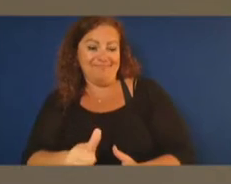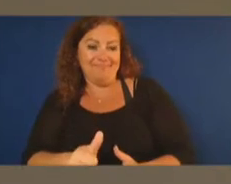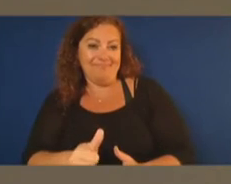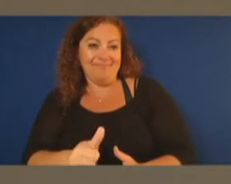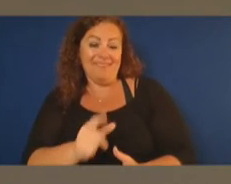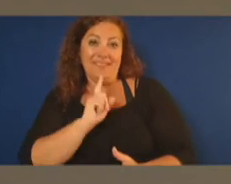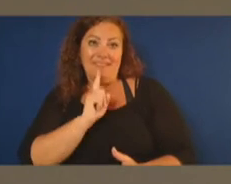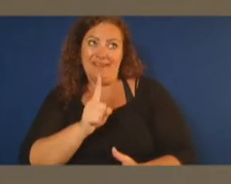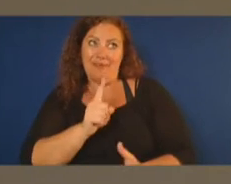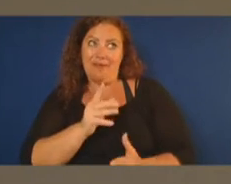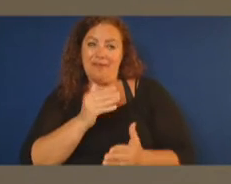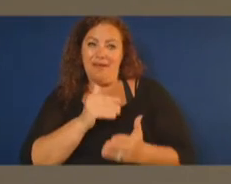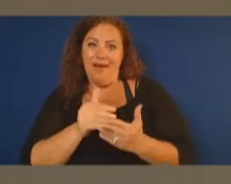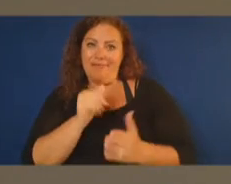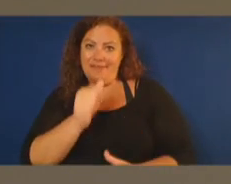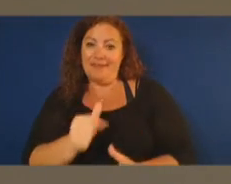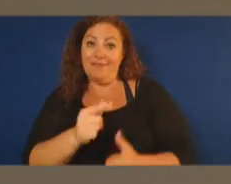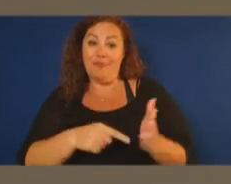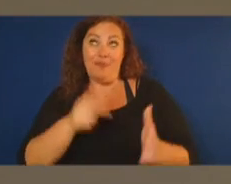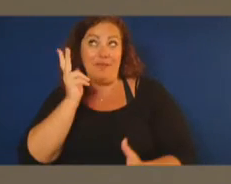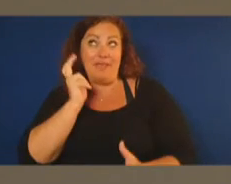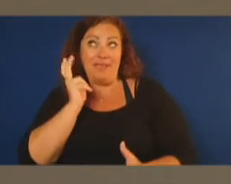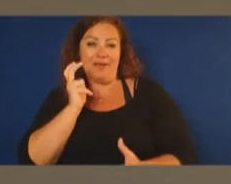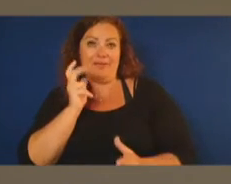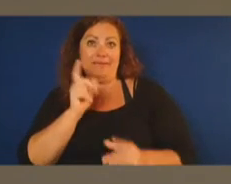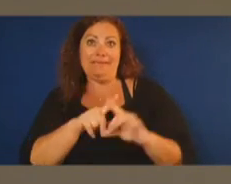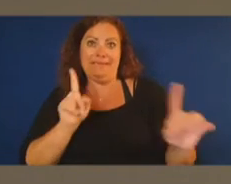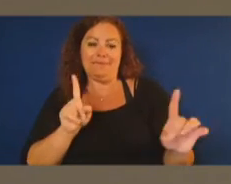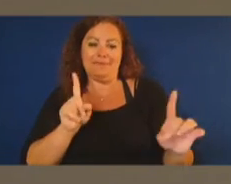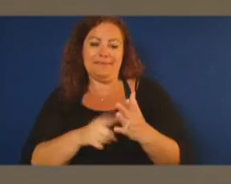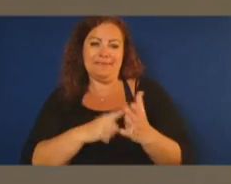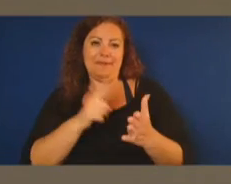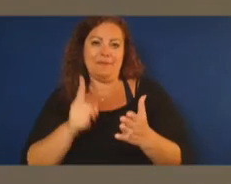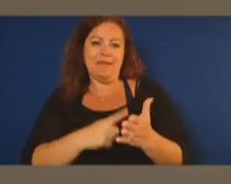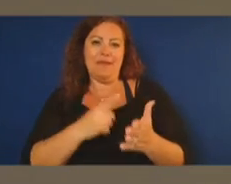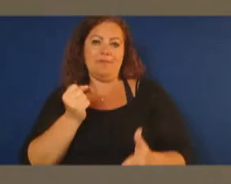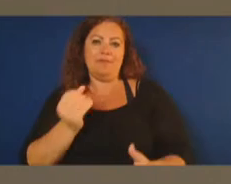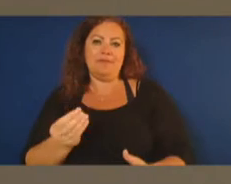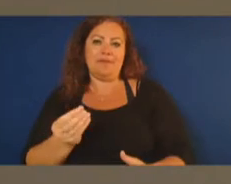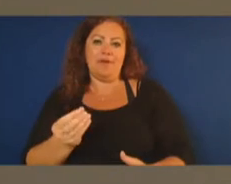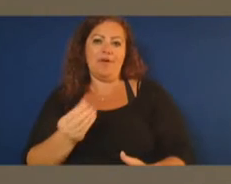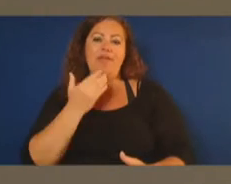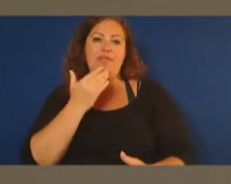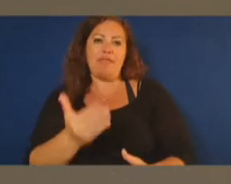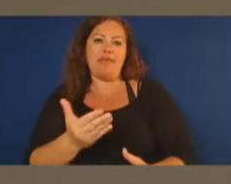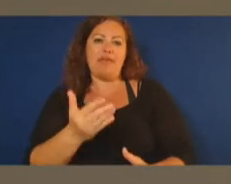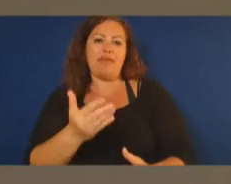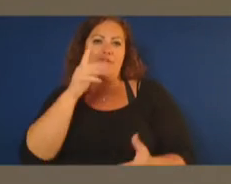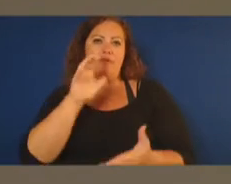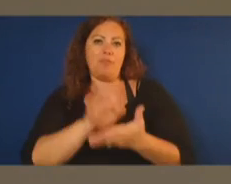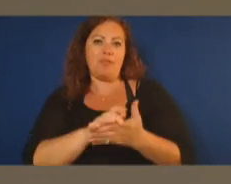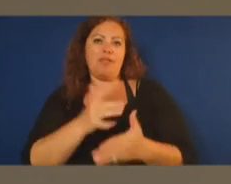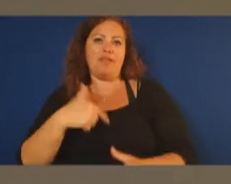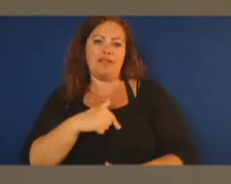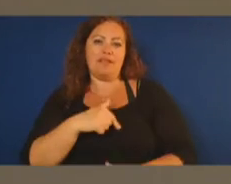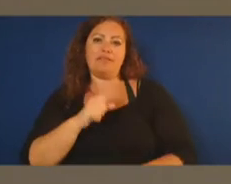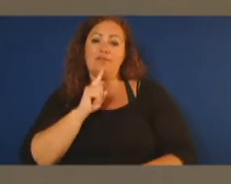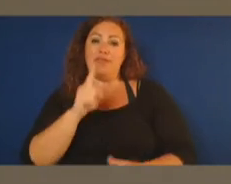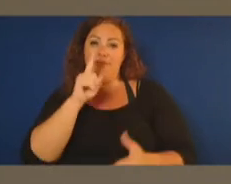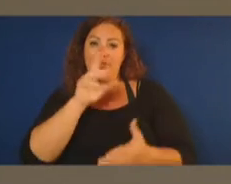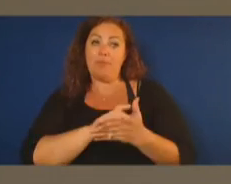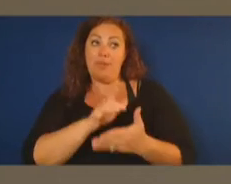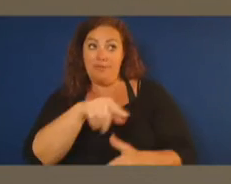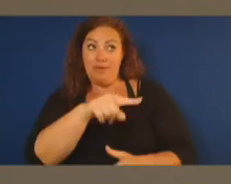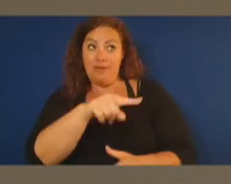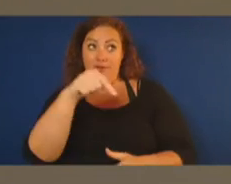often what we hear is often different at times so um you know thank you for believing in us and we definitely believe in y'all and this is